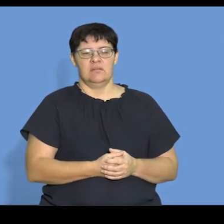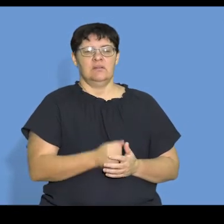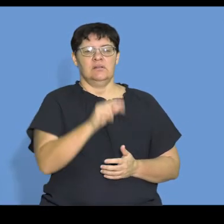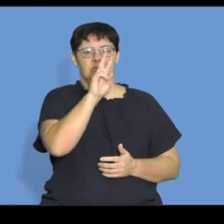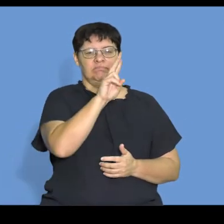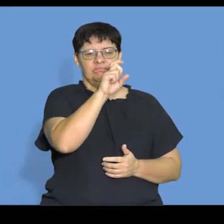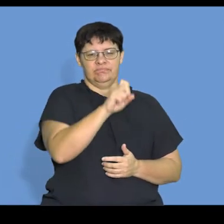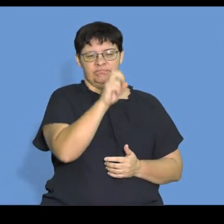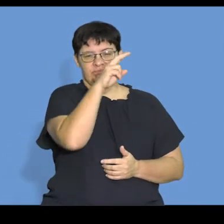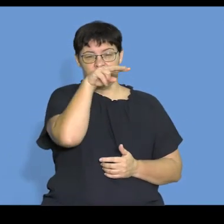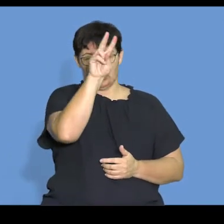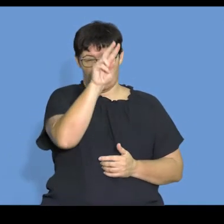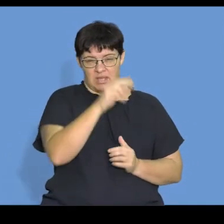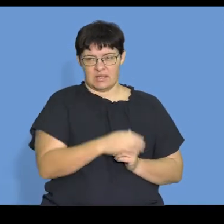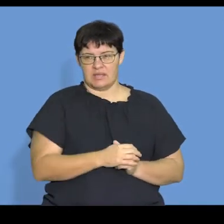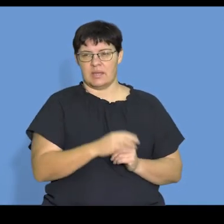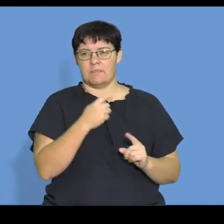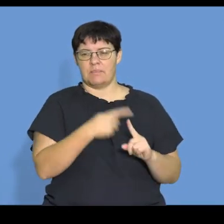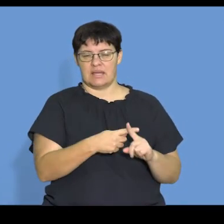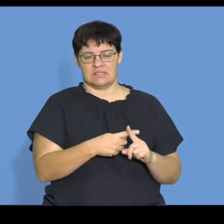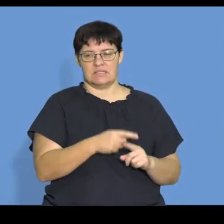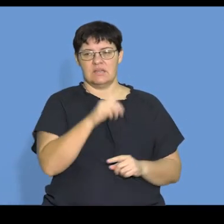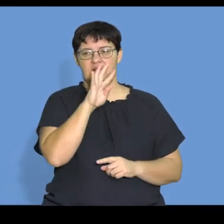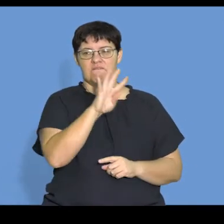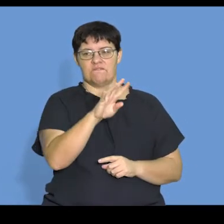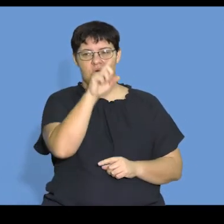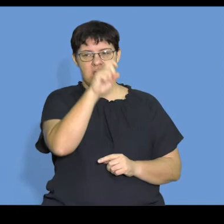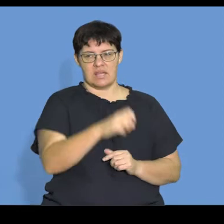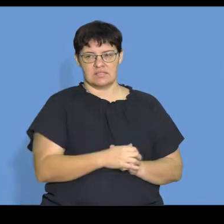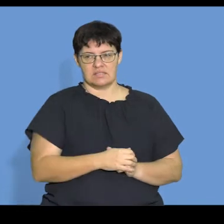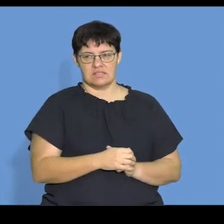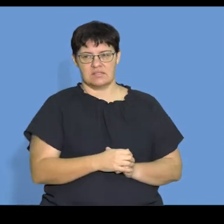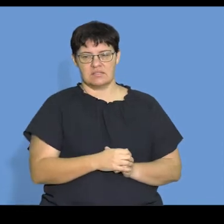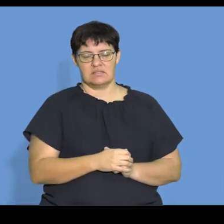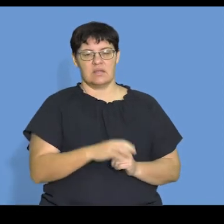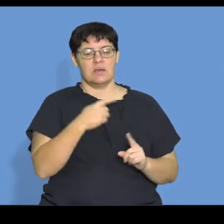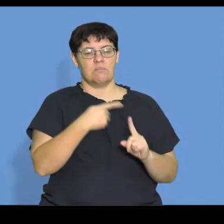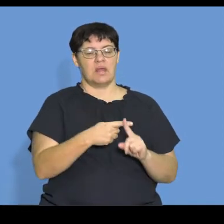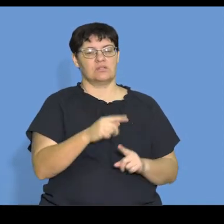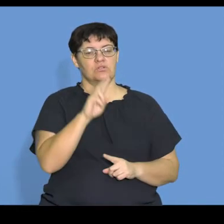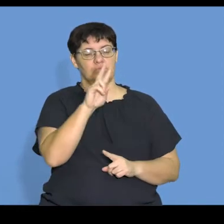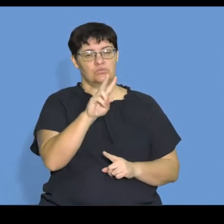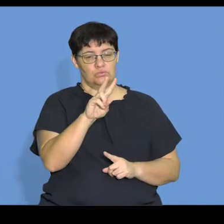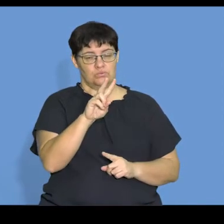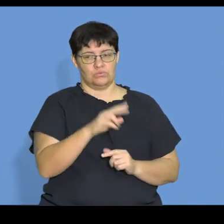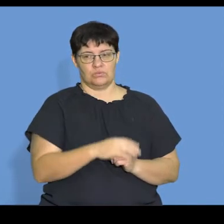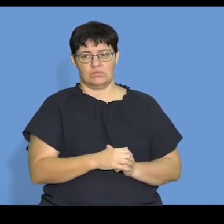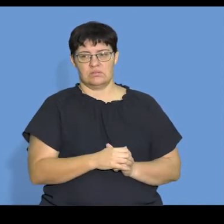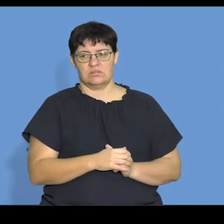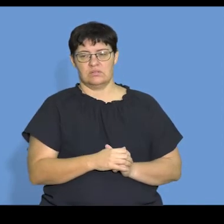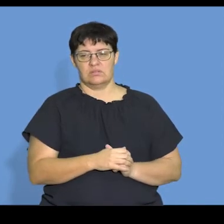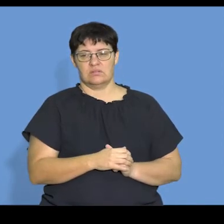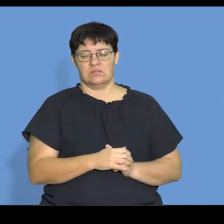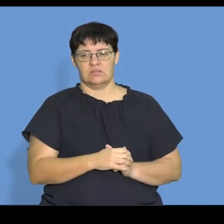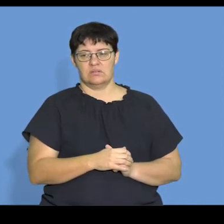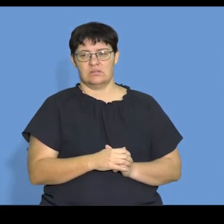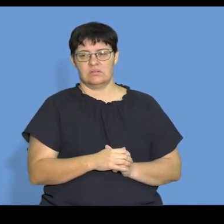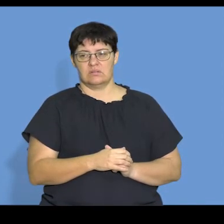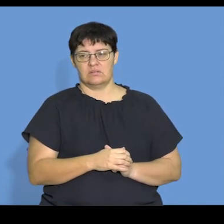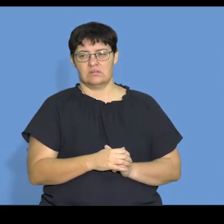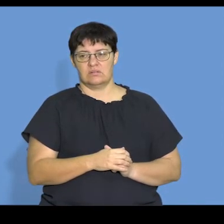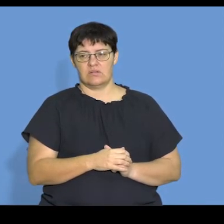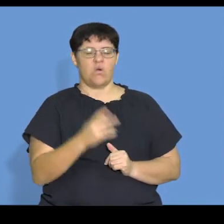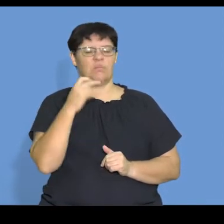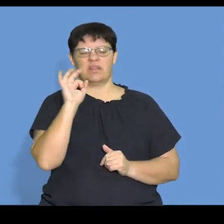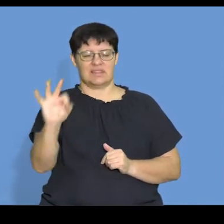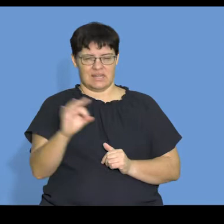2x squared plus 4x plus 2 like this, right? Let me just make it 3 so